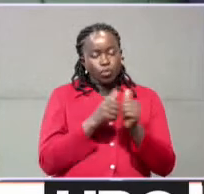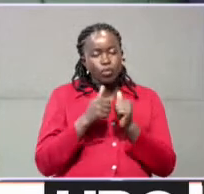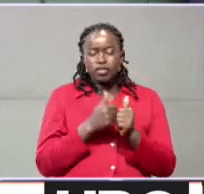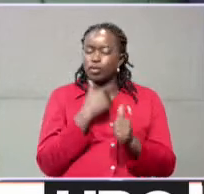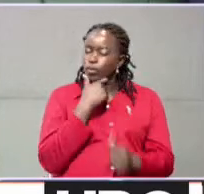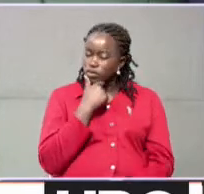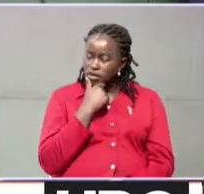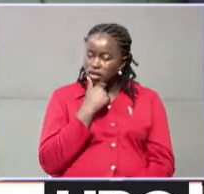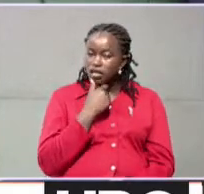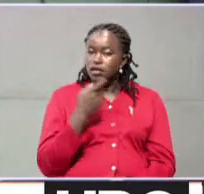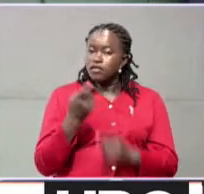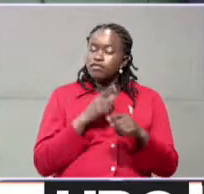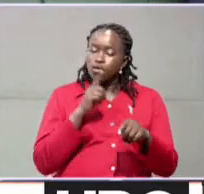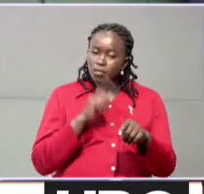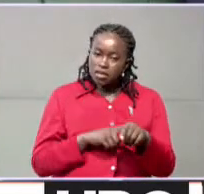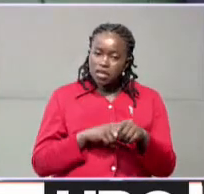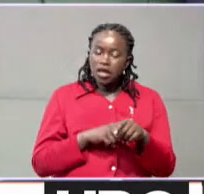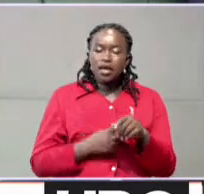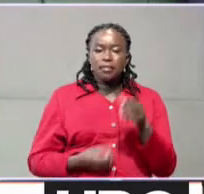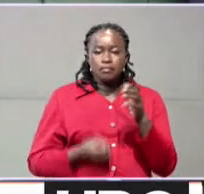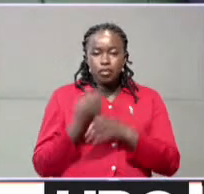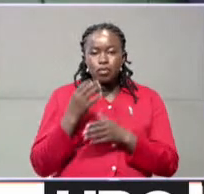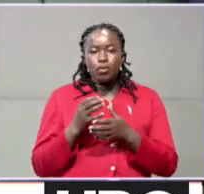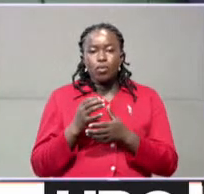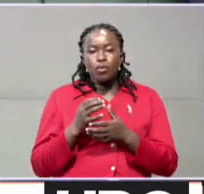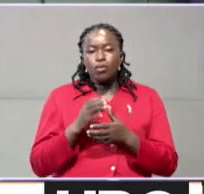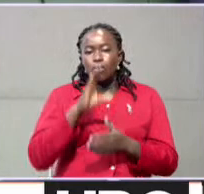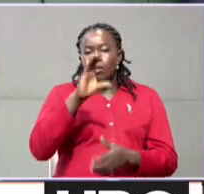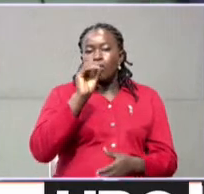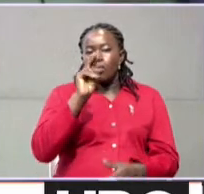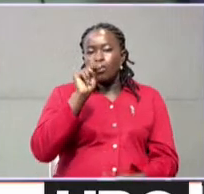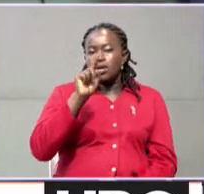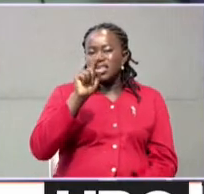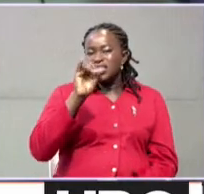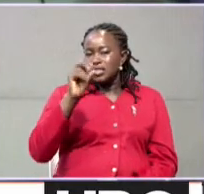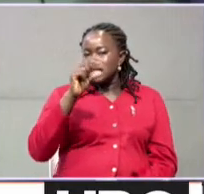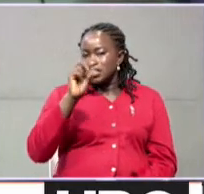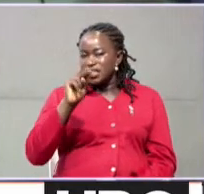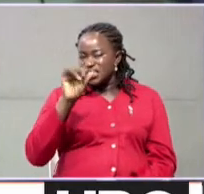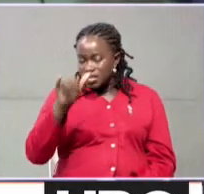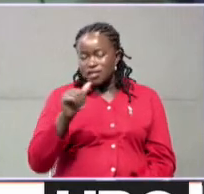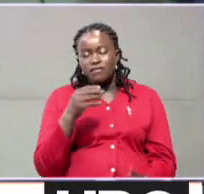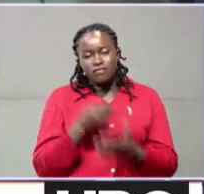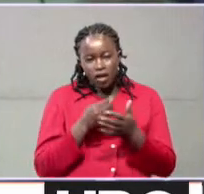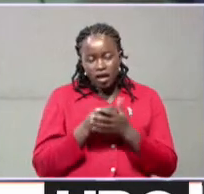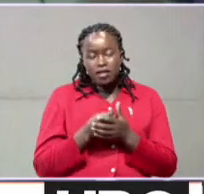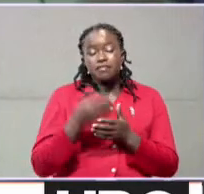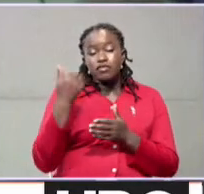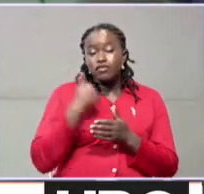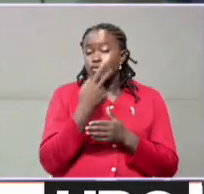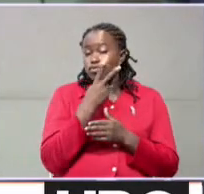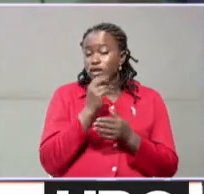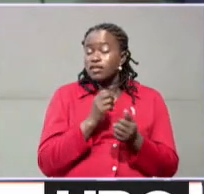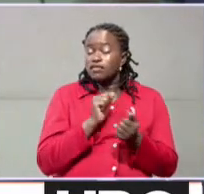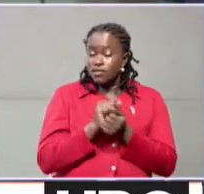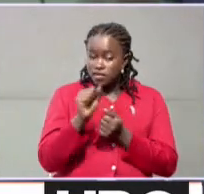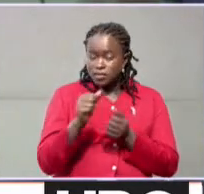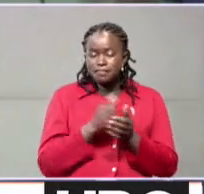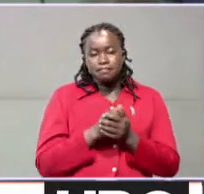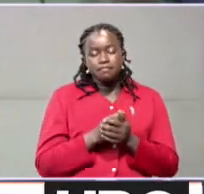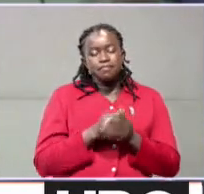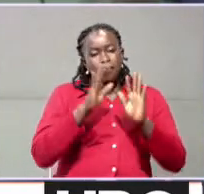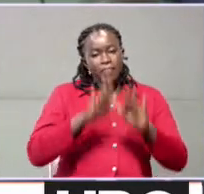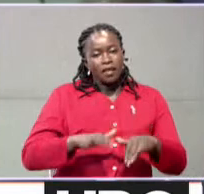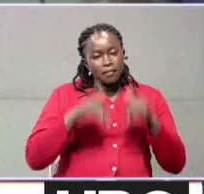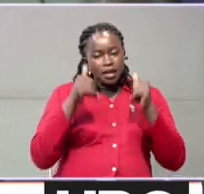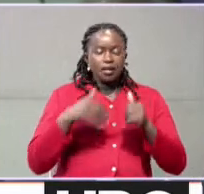that since the inception of dc contingencies fund way back in 2015 parliament has been